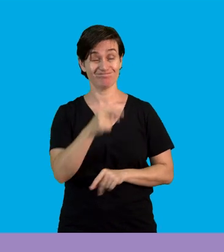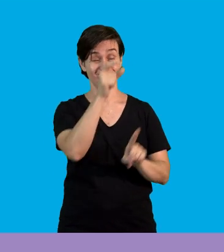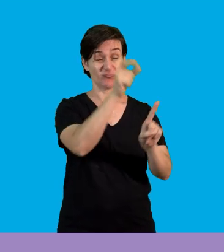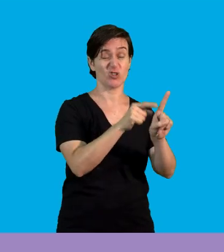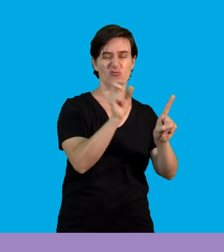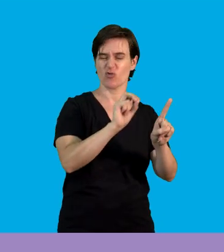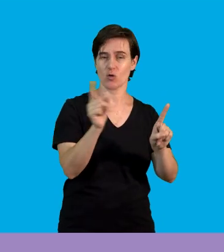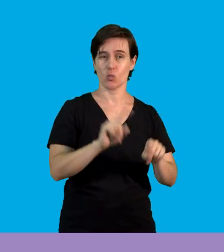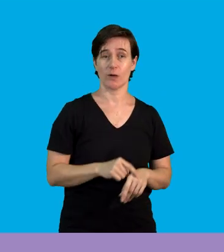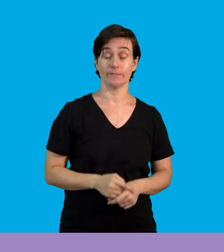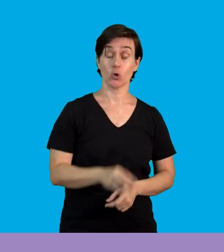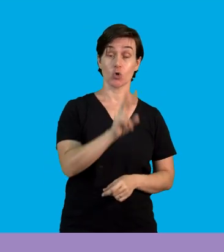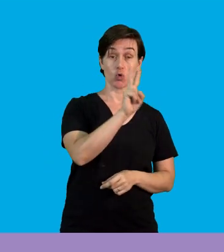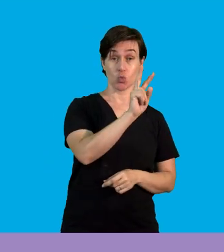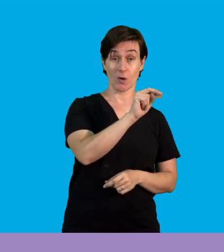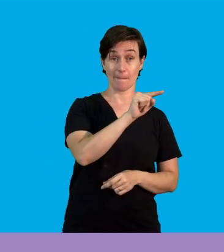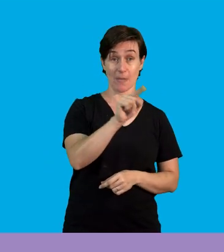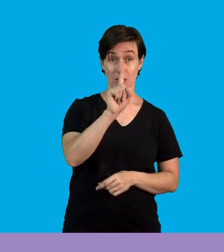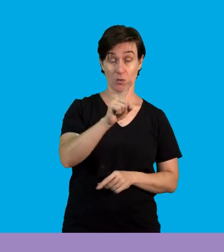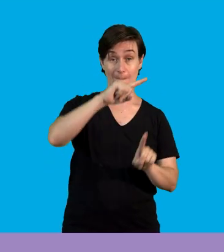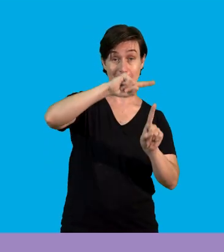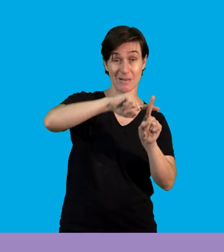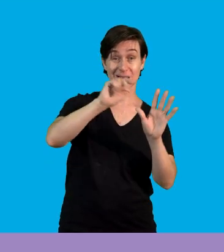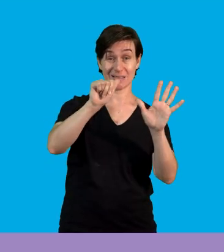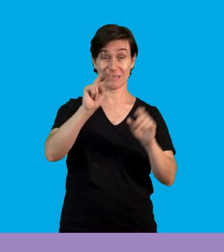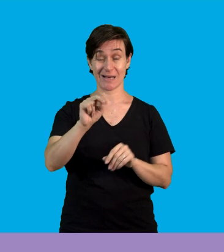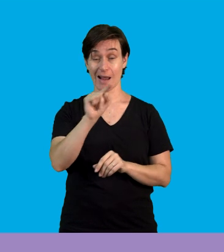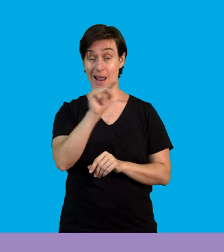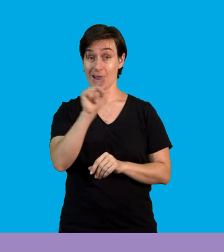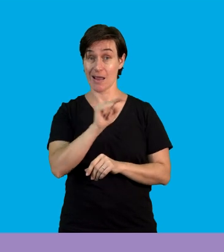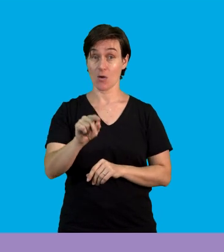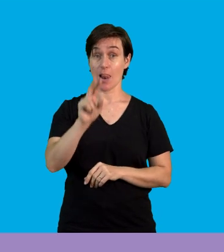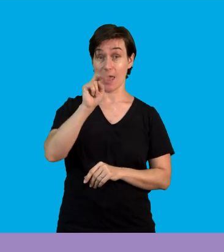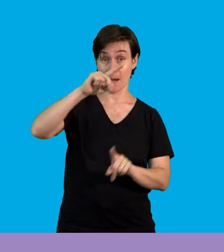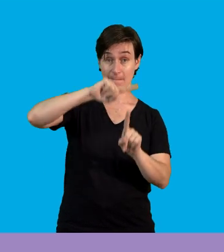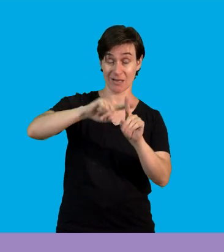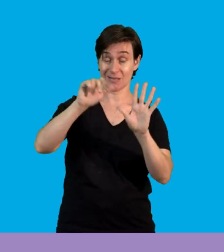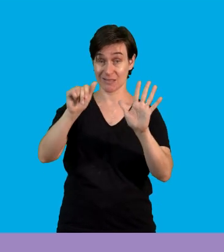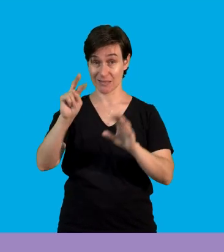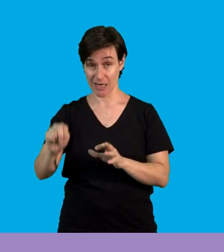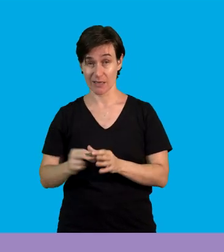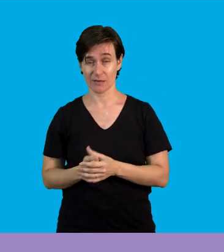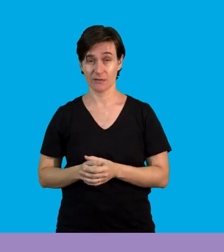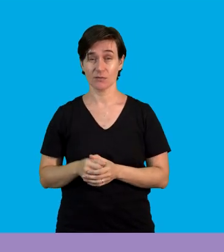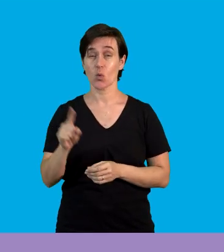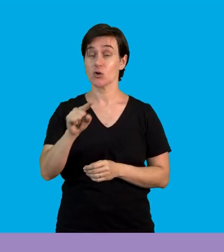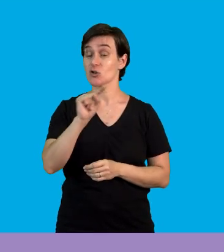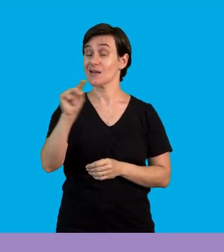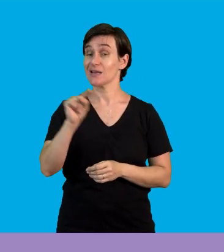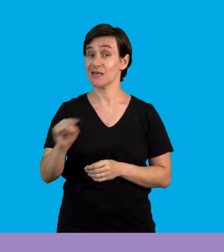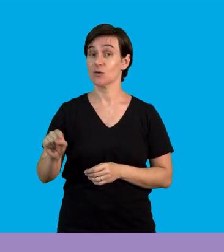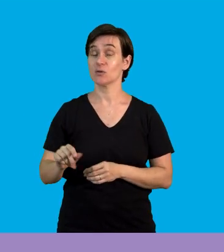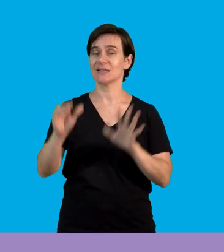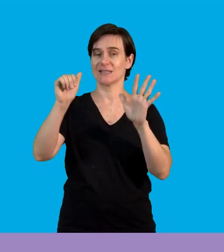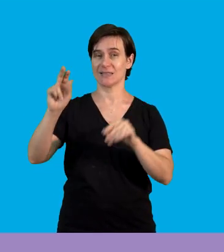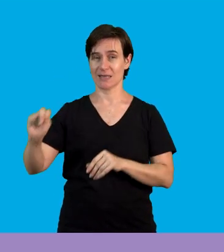following. 2n minus 1 plus 6n equals to n plus 6n. which equals